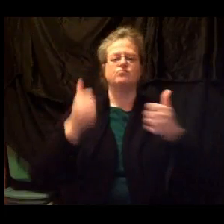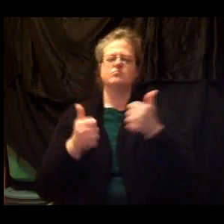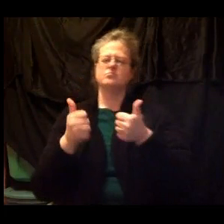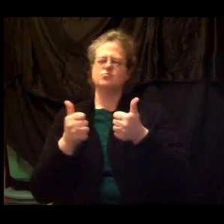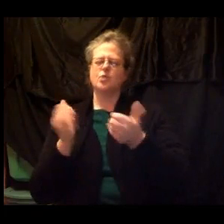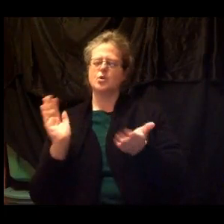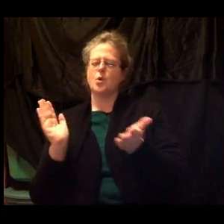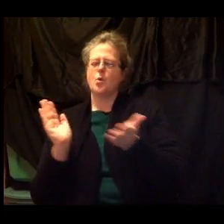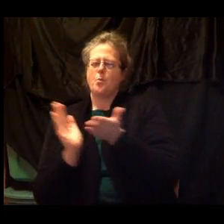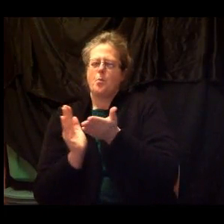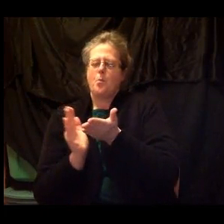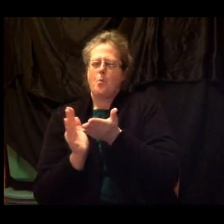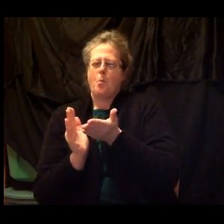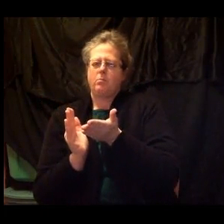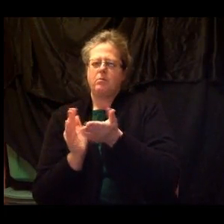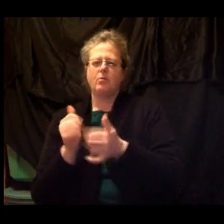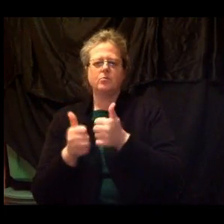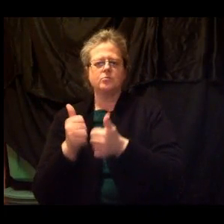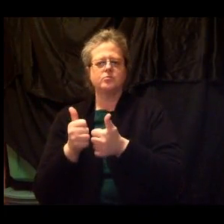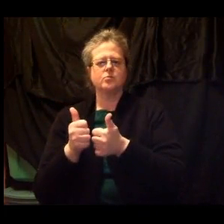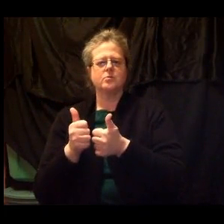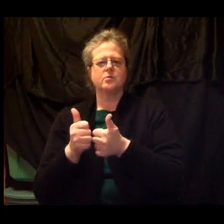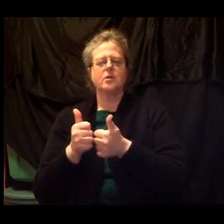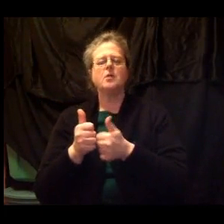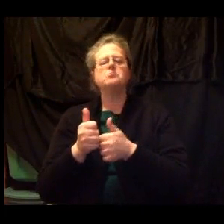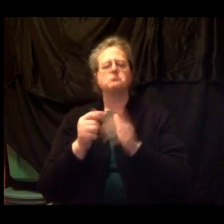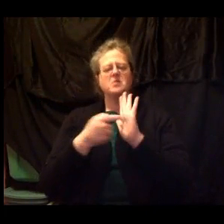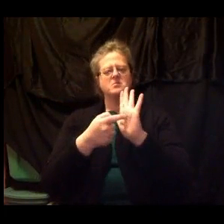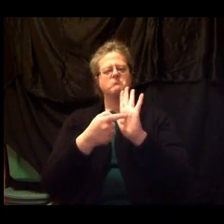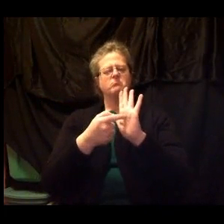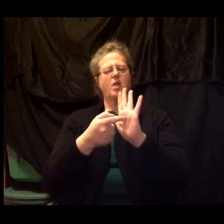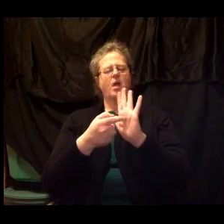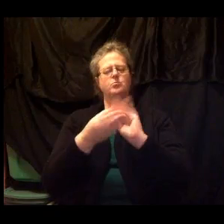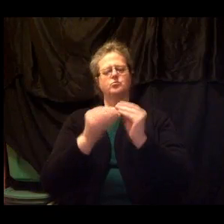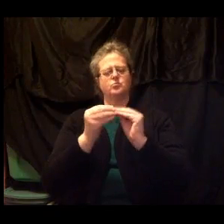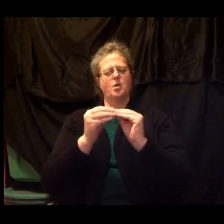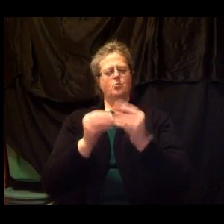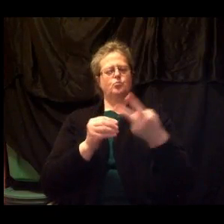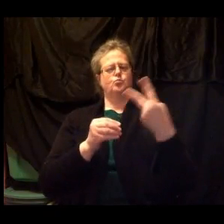difficult. Suppose we take the numbers 2 and 4 as an example.